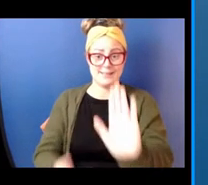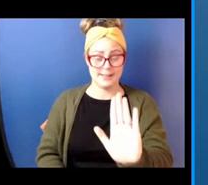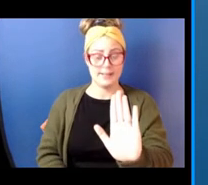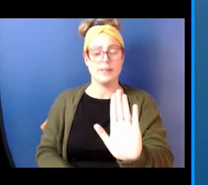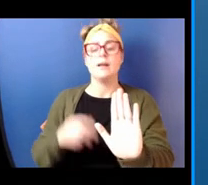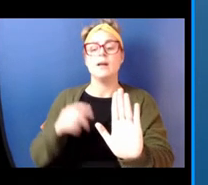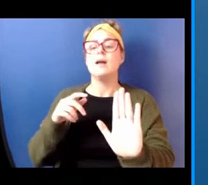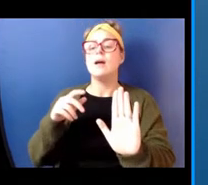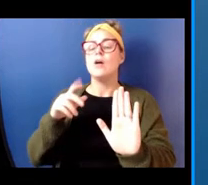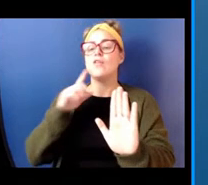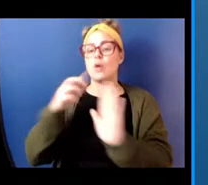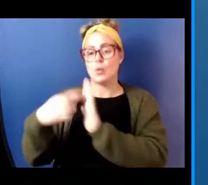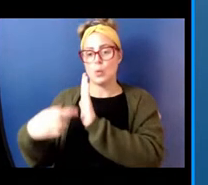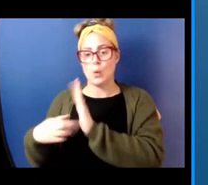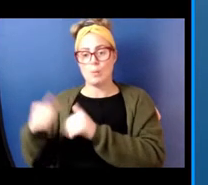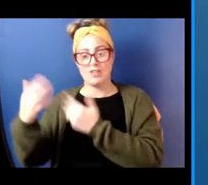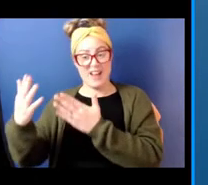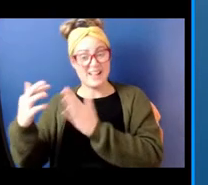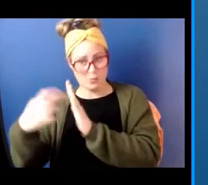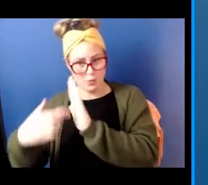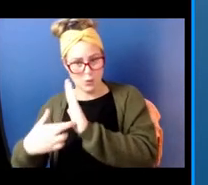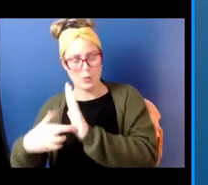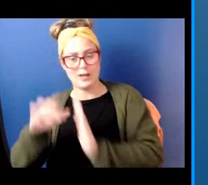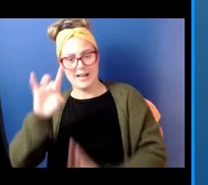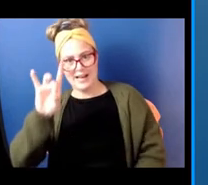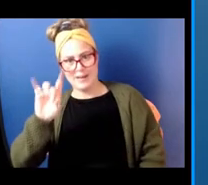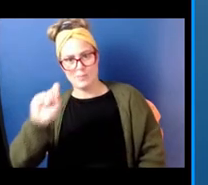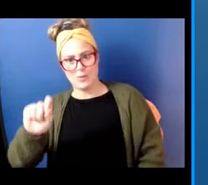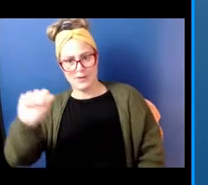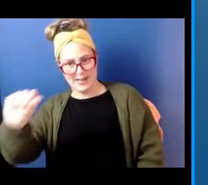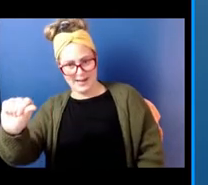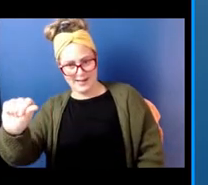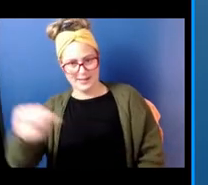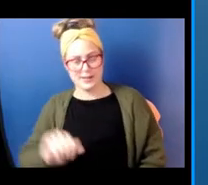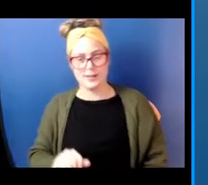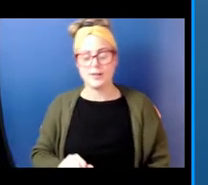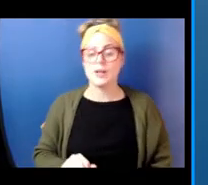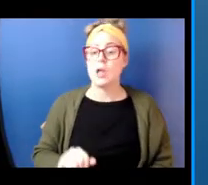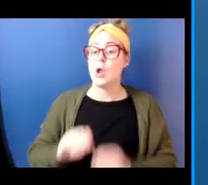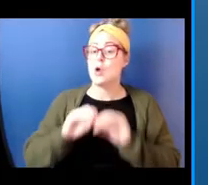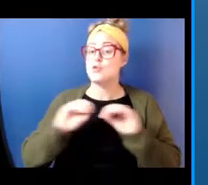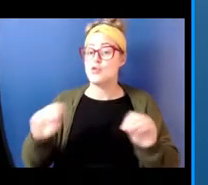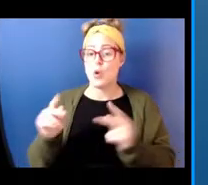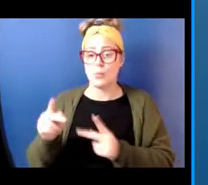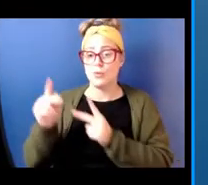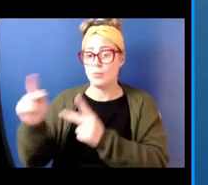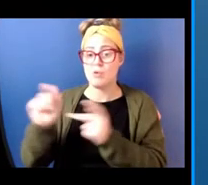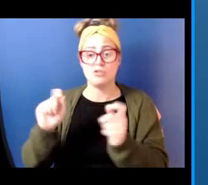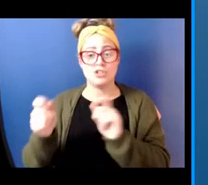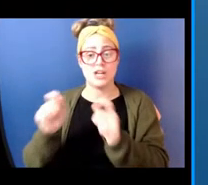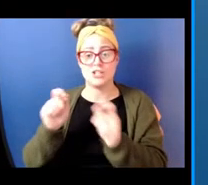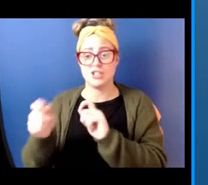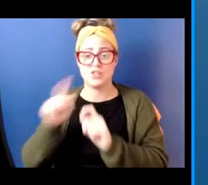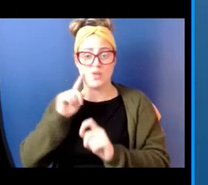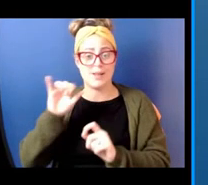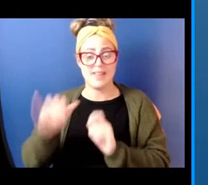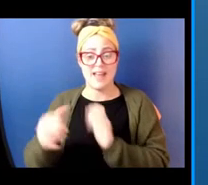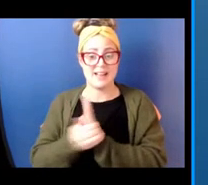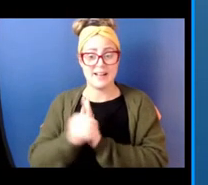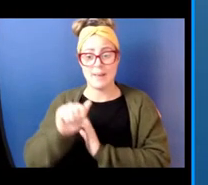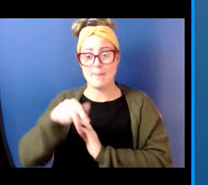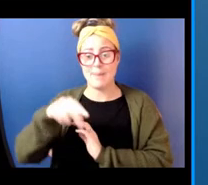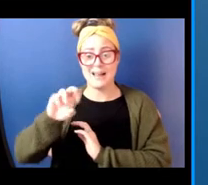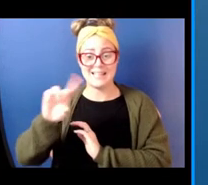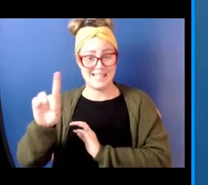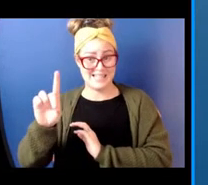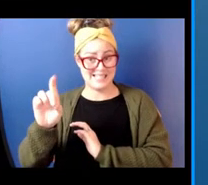rule 8 point a there are no proposed changes to this appendix is there any